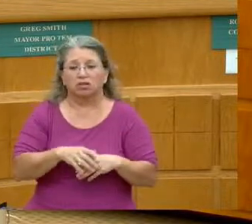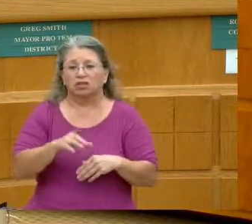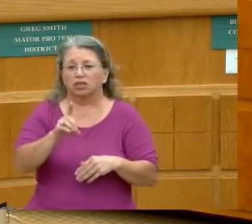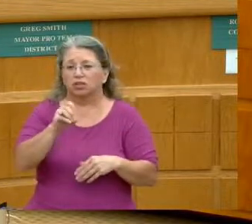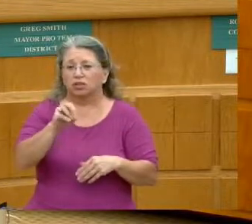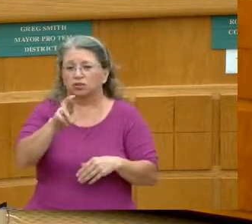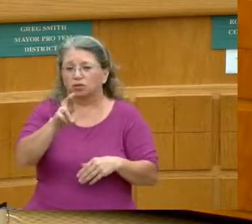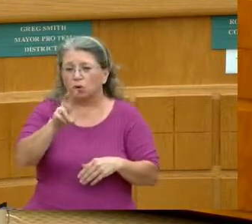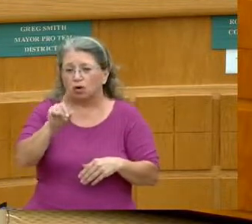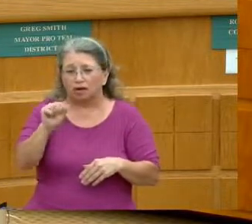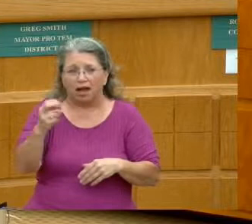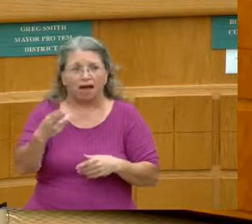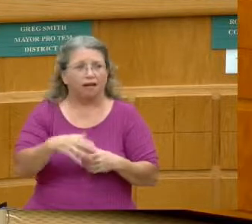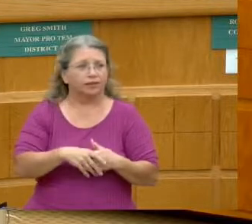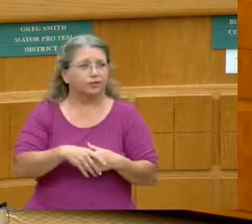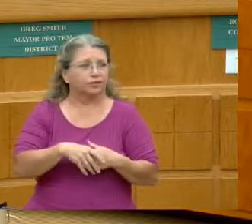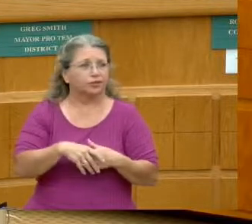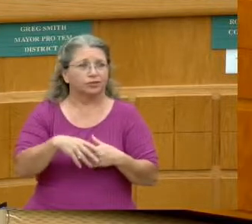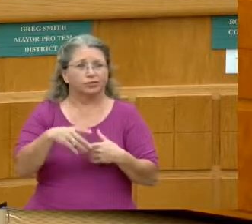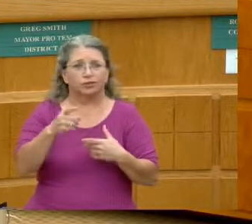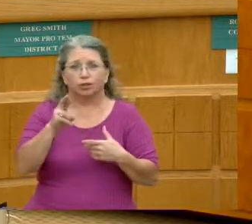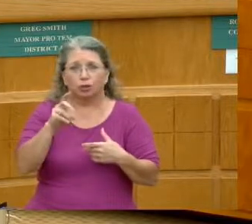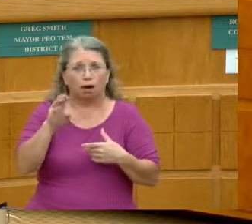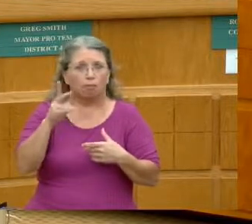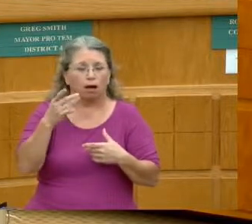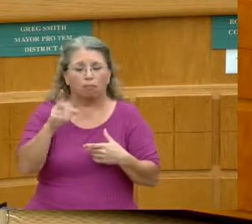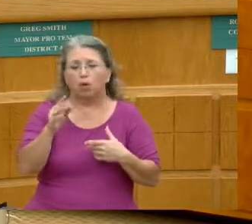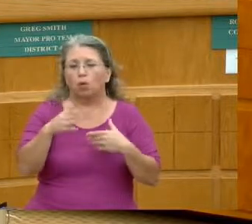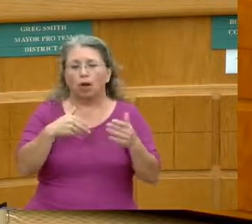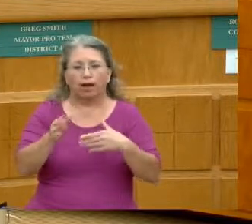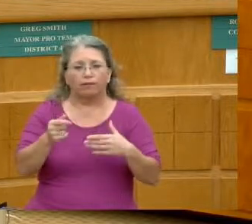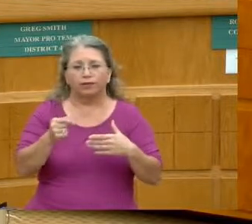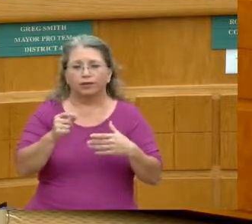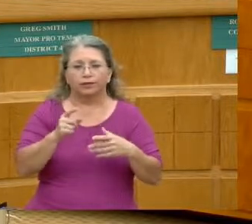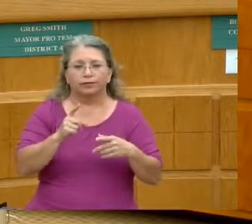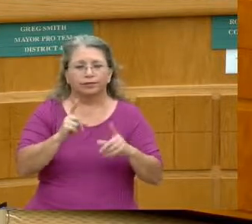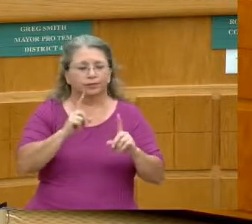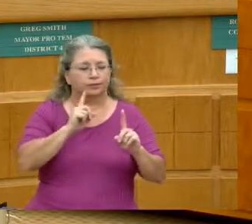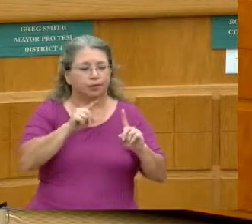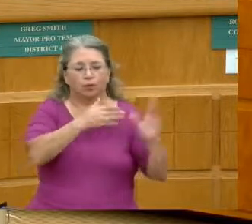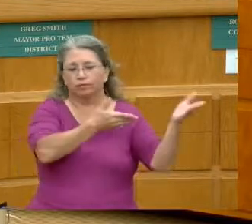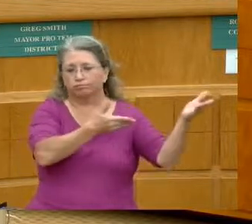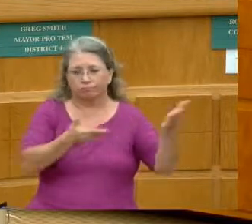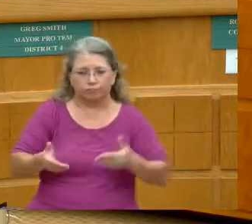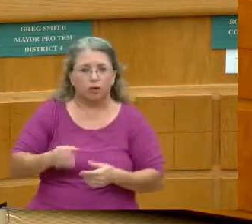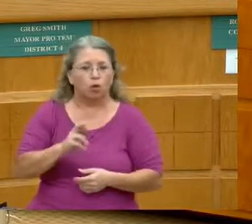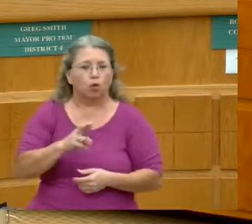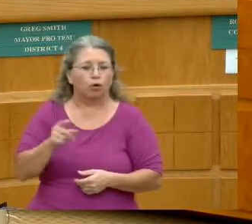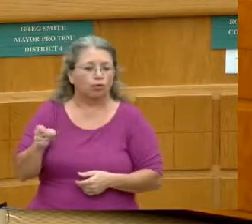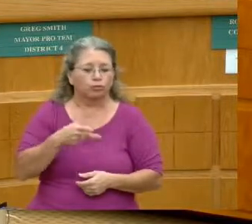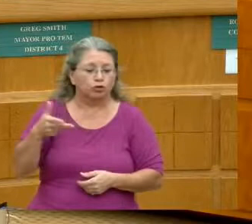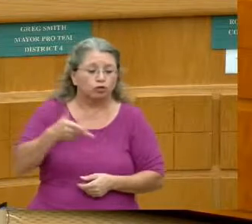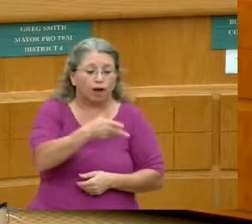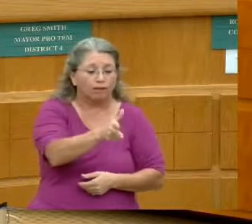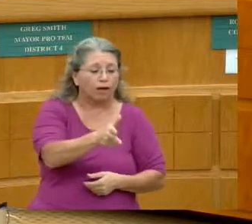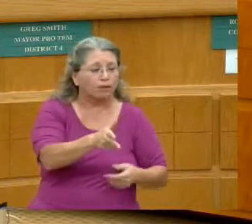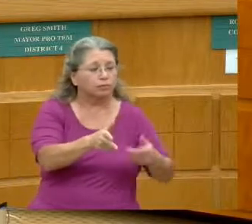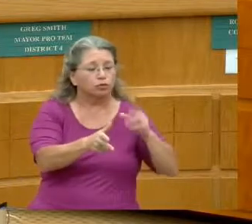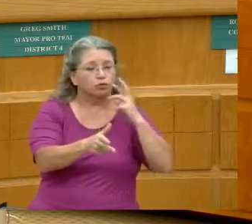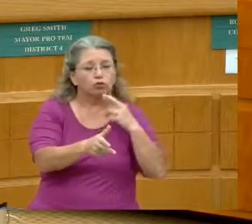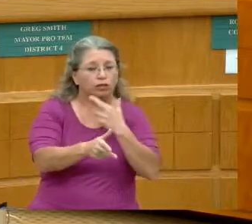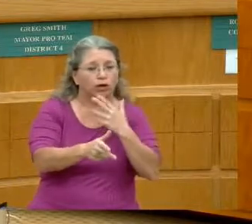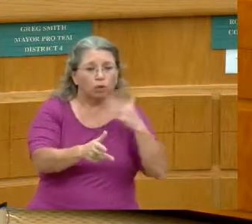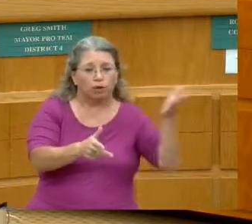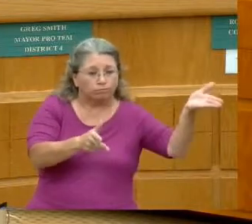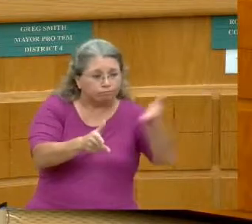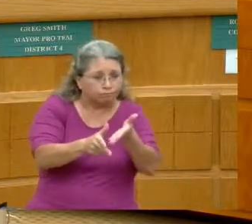there's all these different ways that you can get the food delivered to you, and a lot of the restaurants are accommodating you and will bring the food out to your car. Lastly,